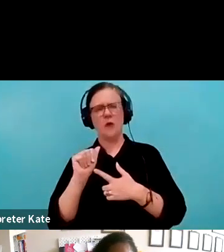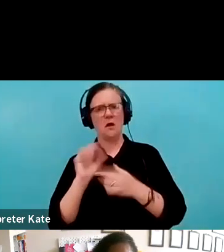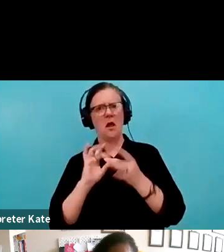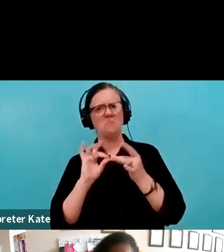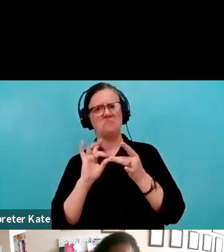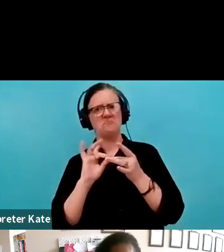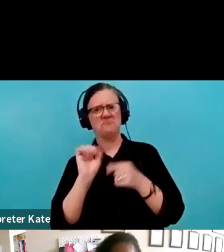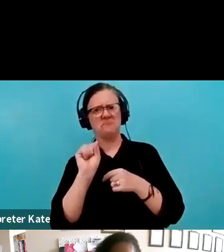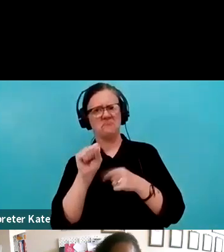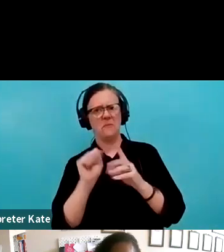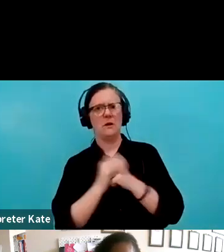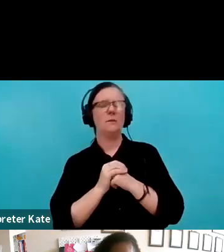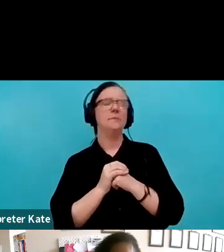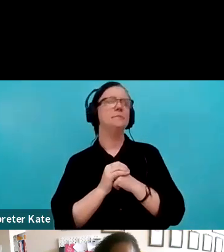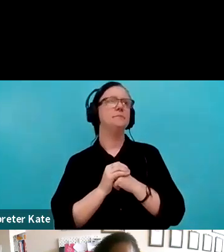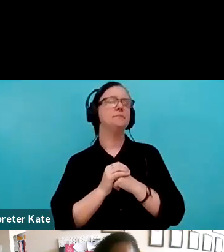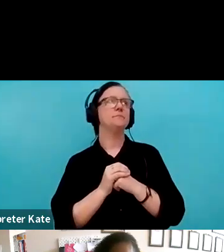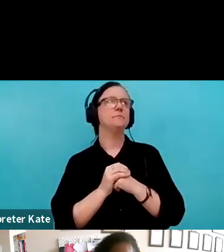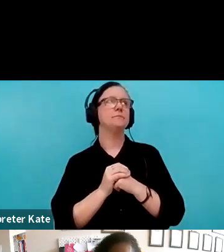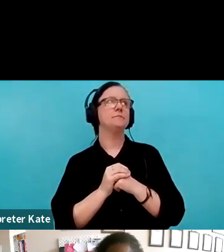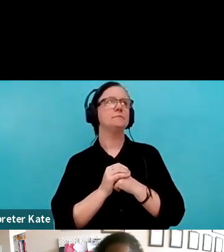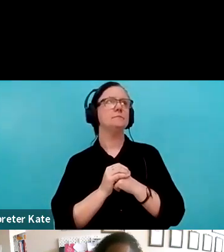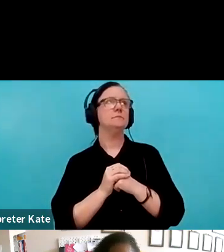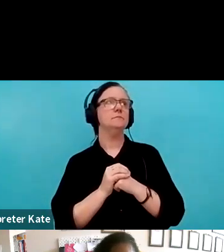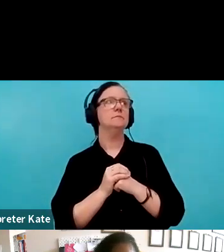say some about that. I think it's